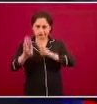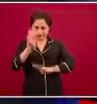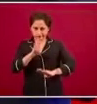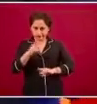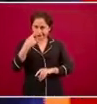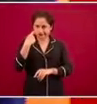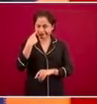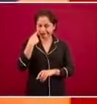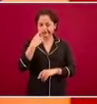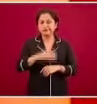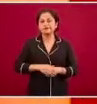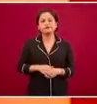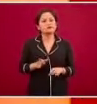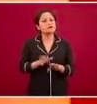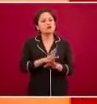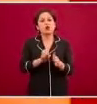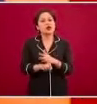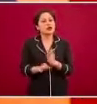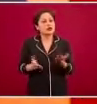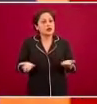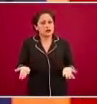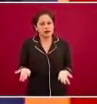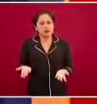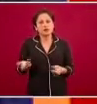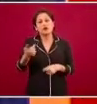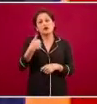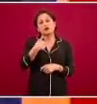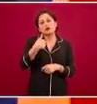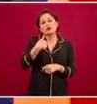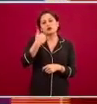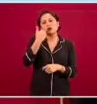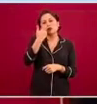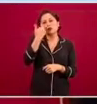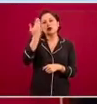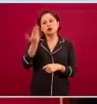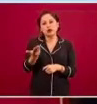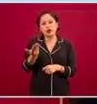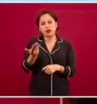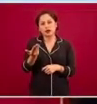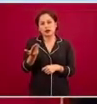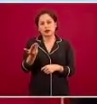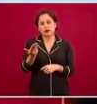Another example, if you wanna know